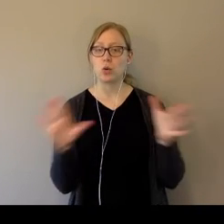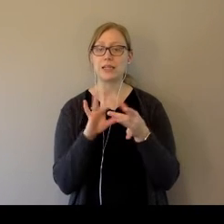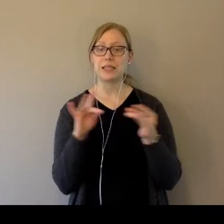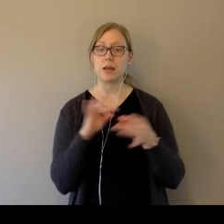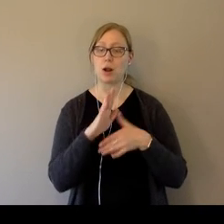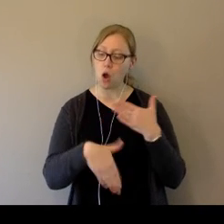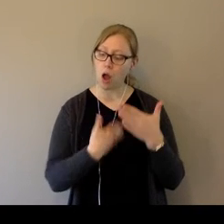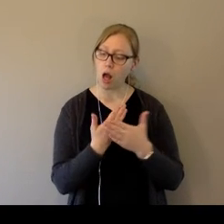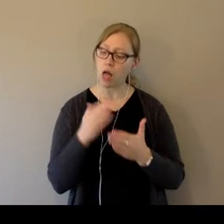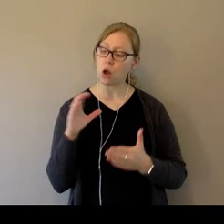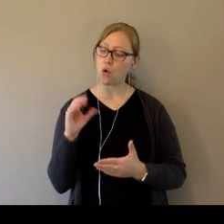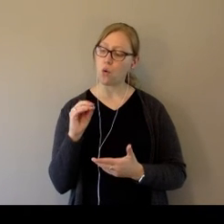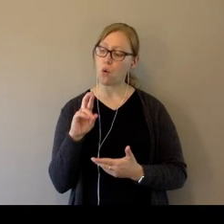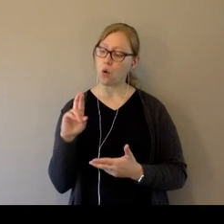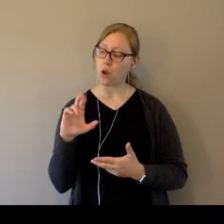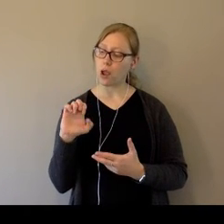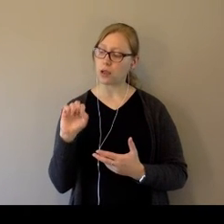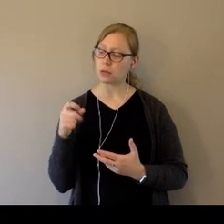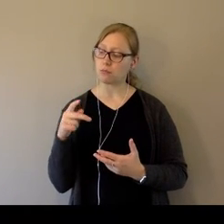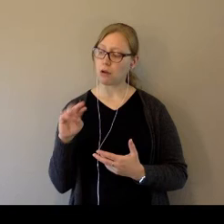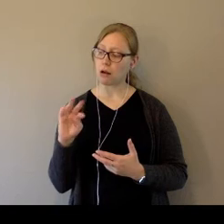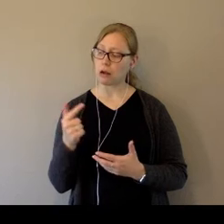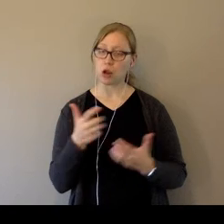all the corresponding angles